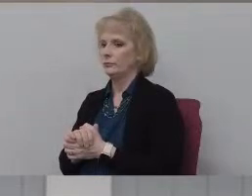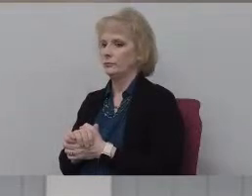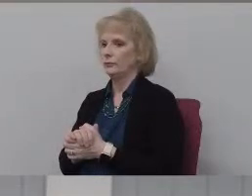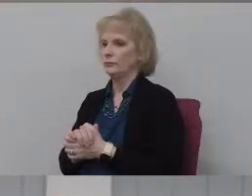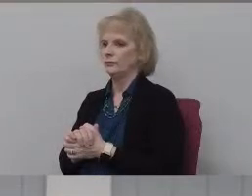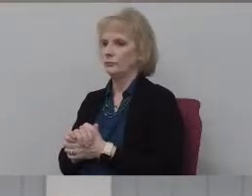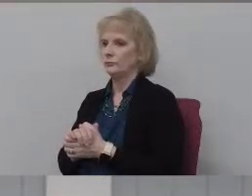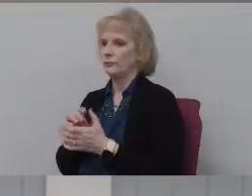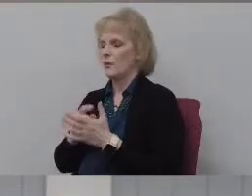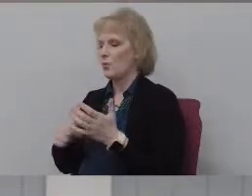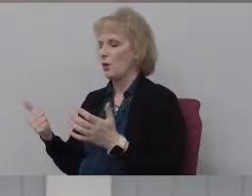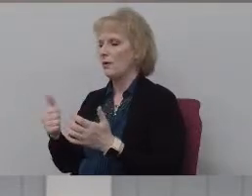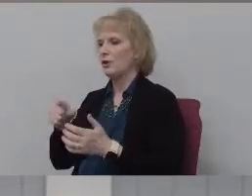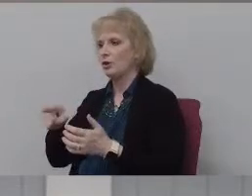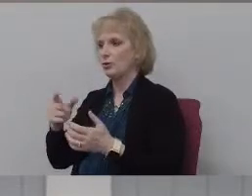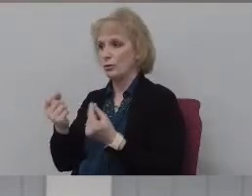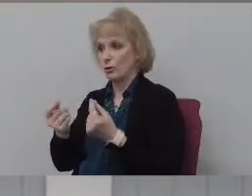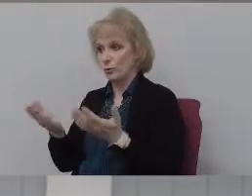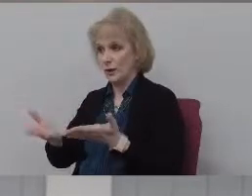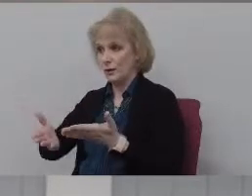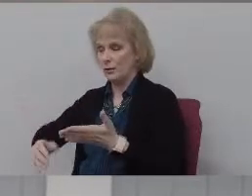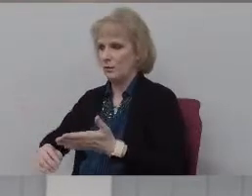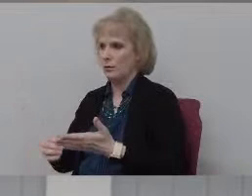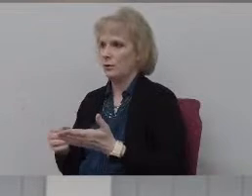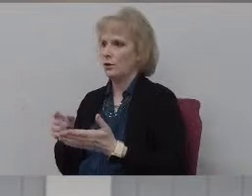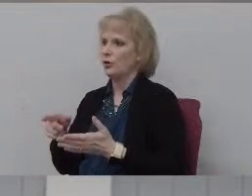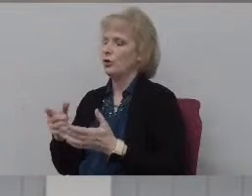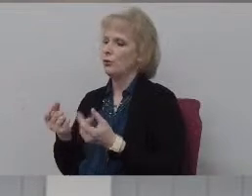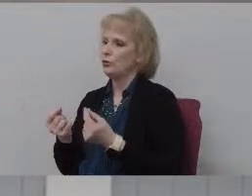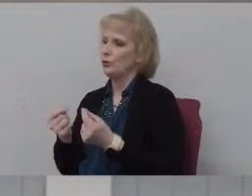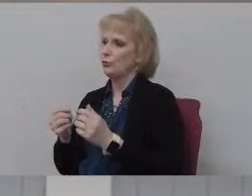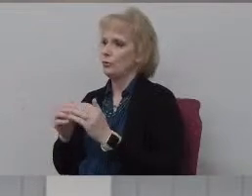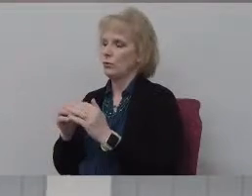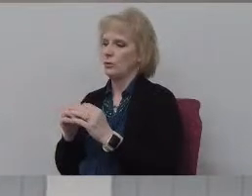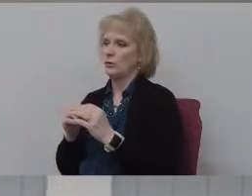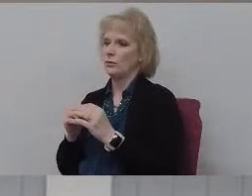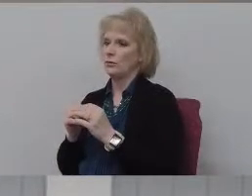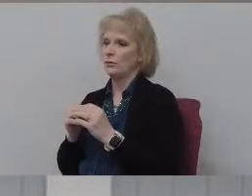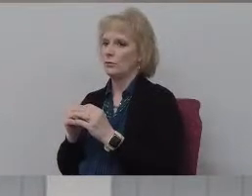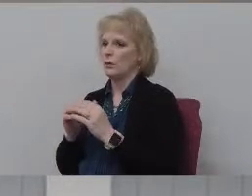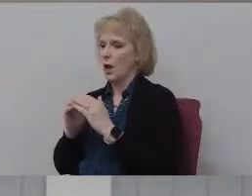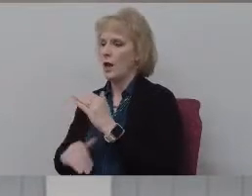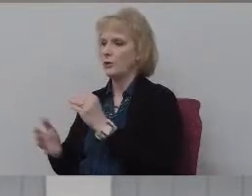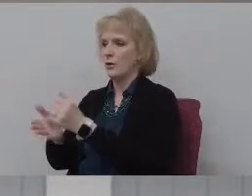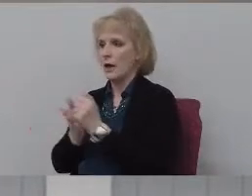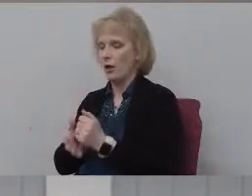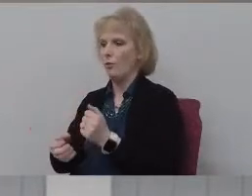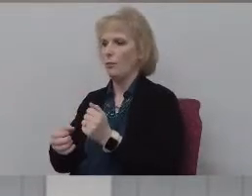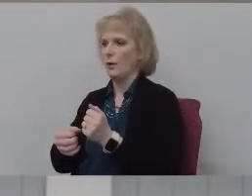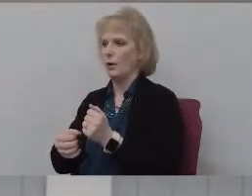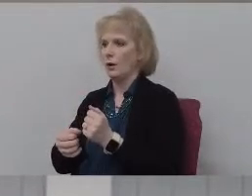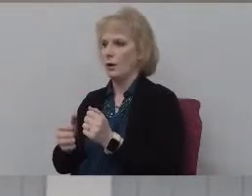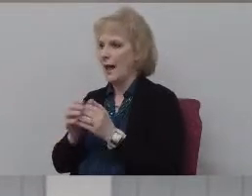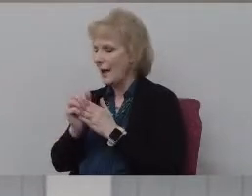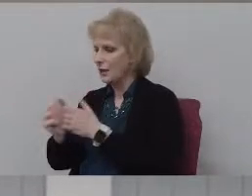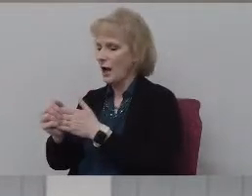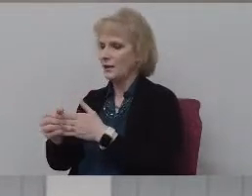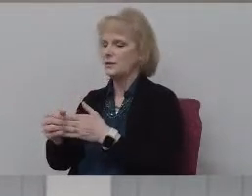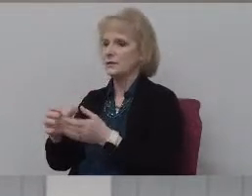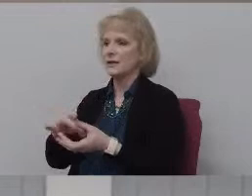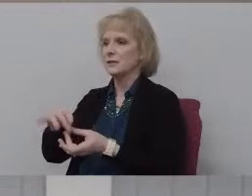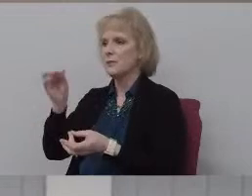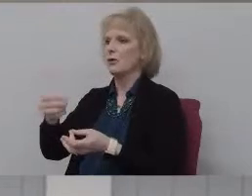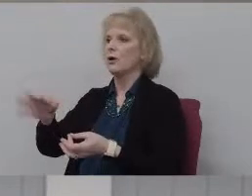Whatever you do here, you do under the help of the Lord, the guidance of the Lord, the Spirit of the